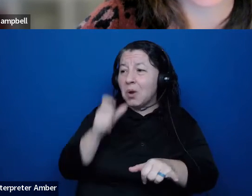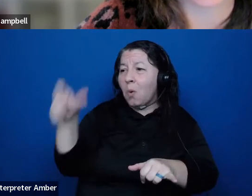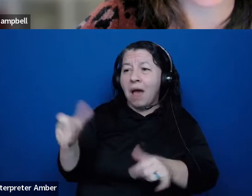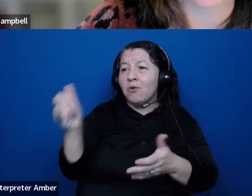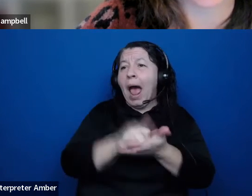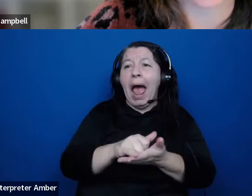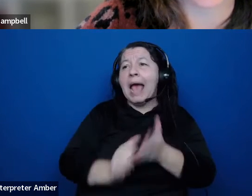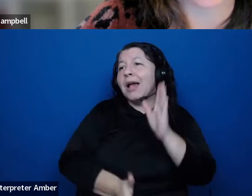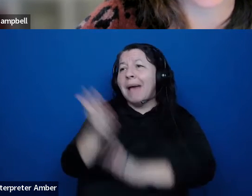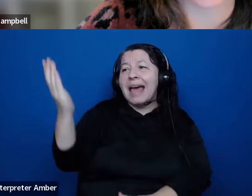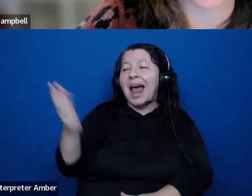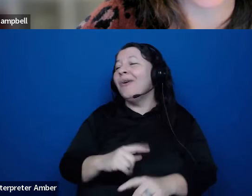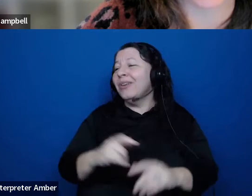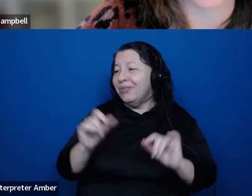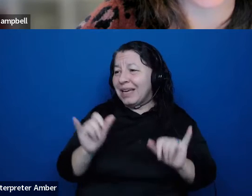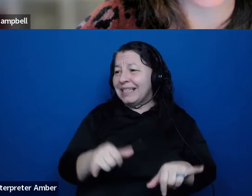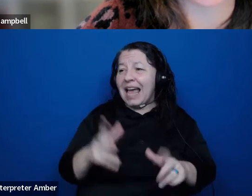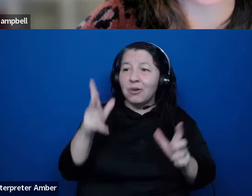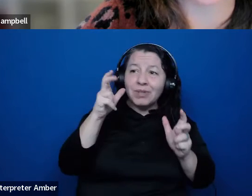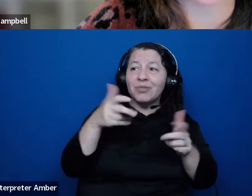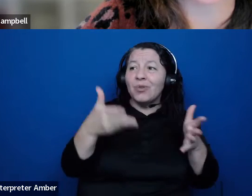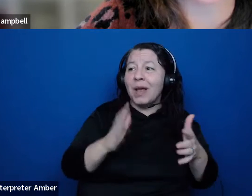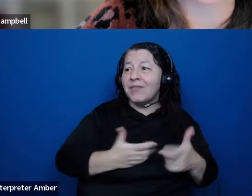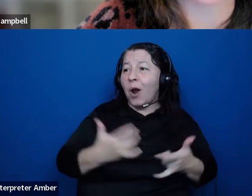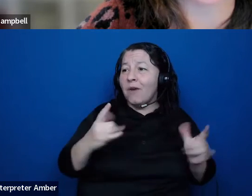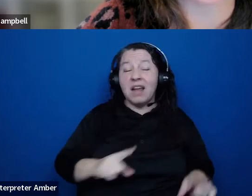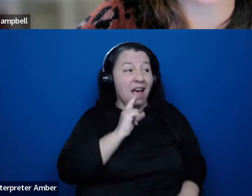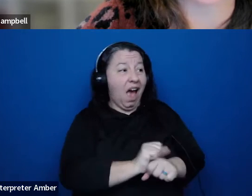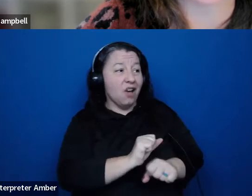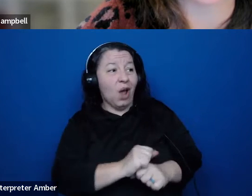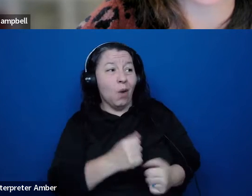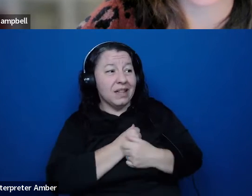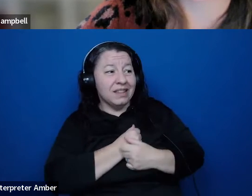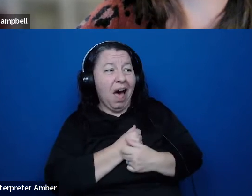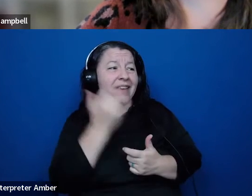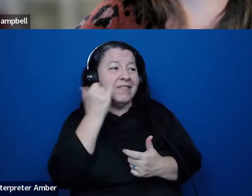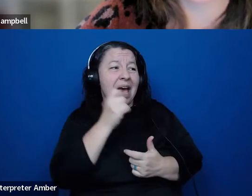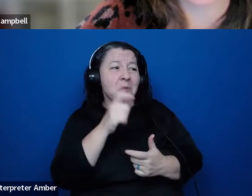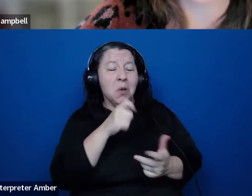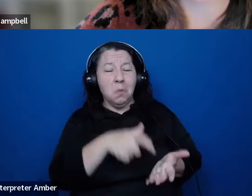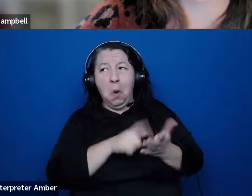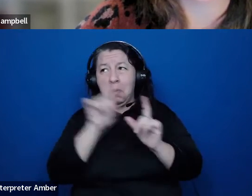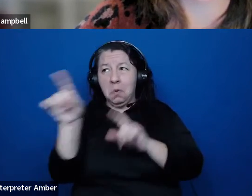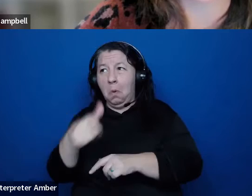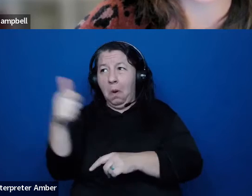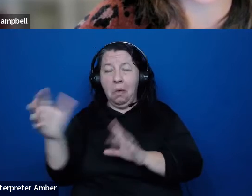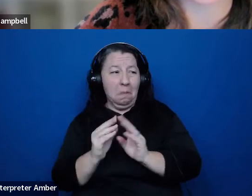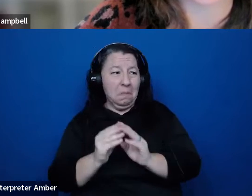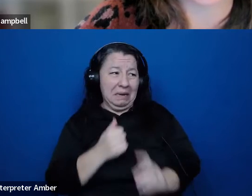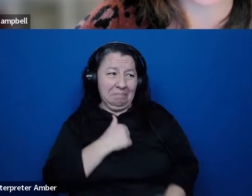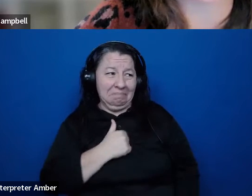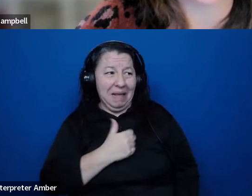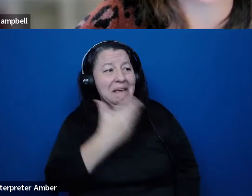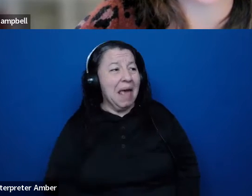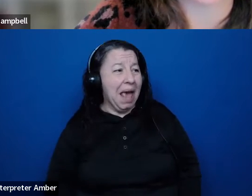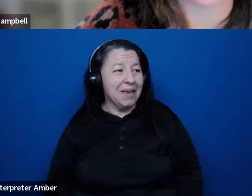rest of our event today. Actually, I would love to if I didn't have to go to another meeting. So thank you all. It was